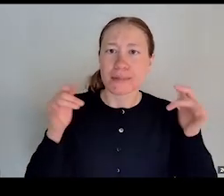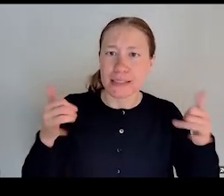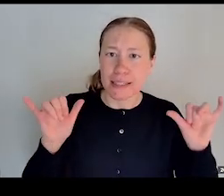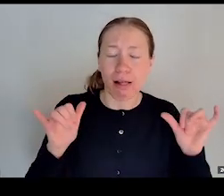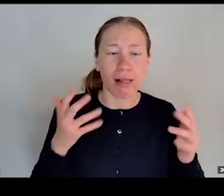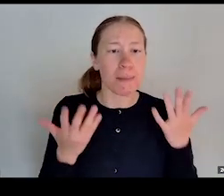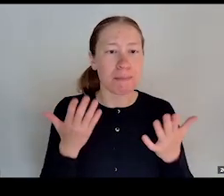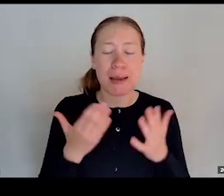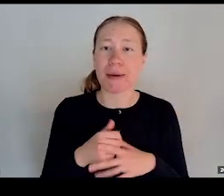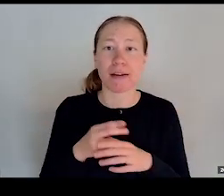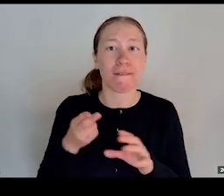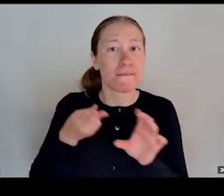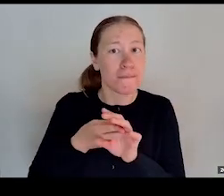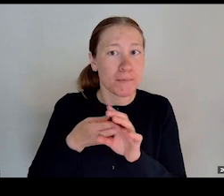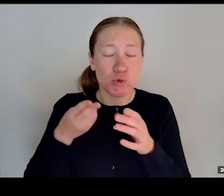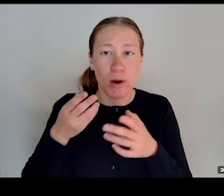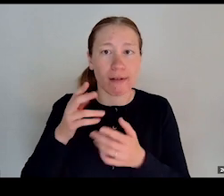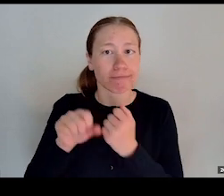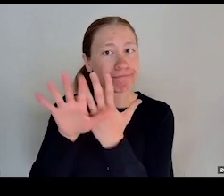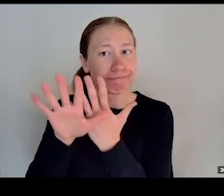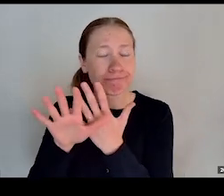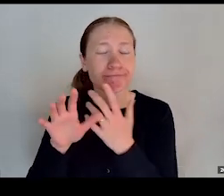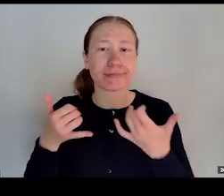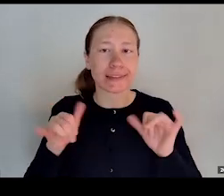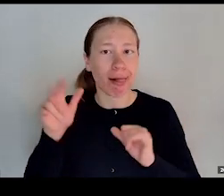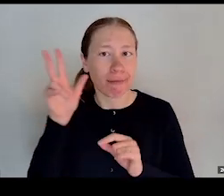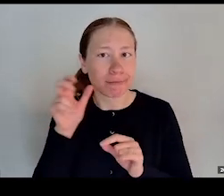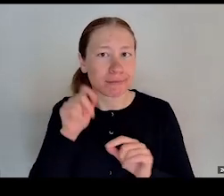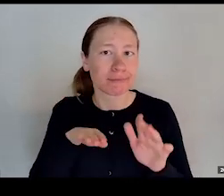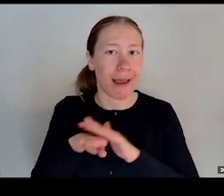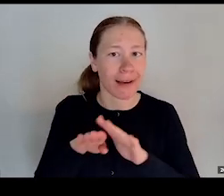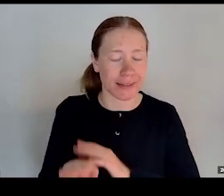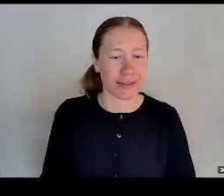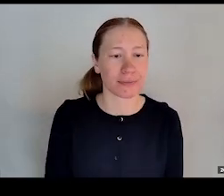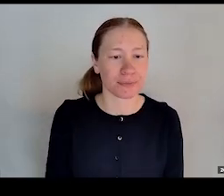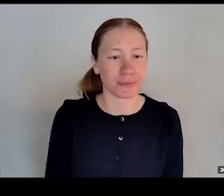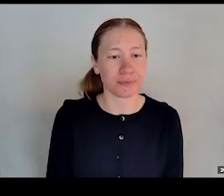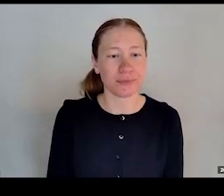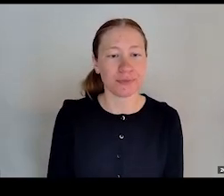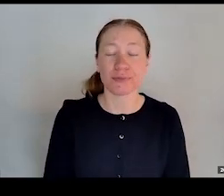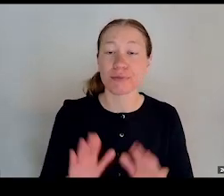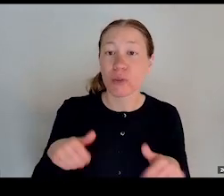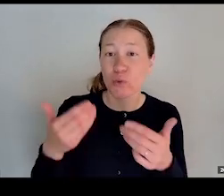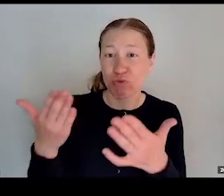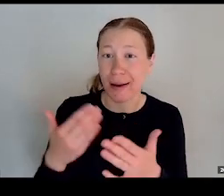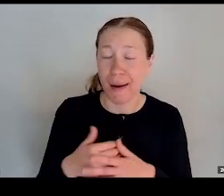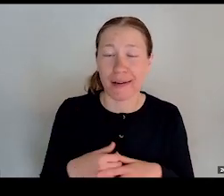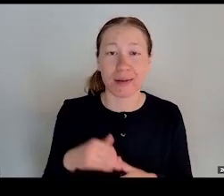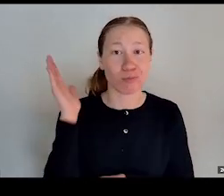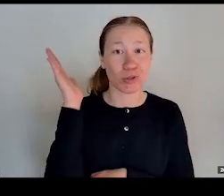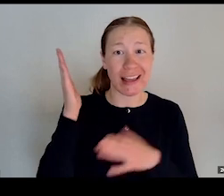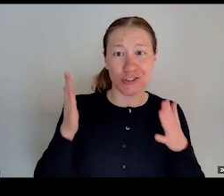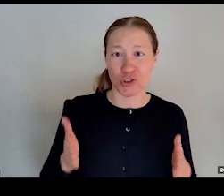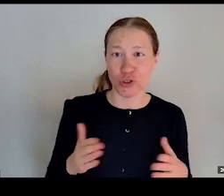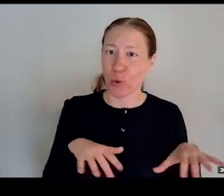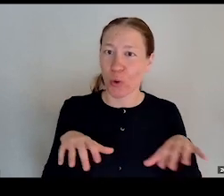bouncing around, or if people are virtually attending. It's also recommended that presenters or hosts of